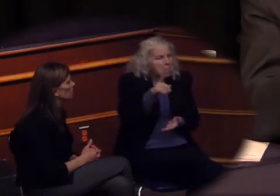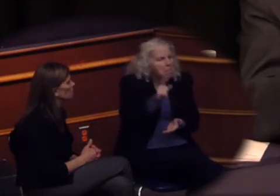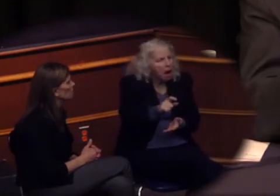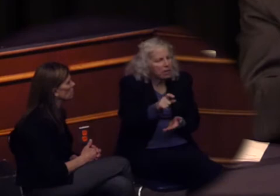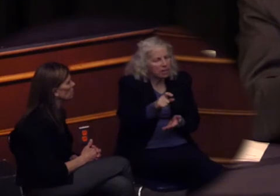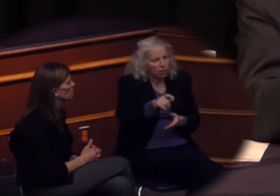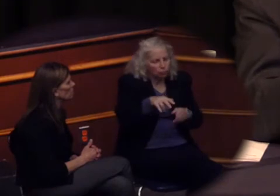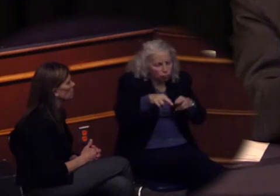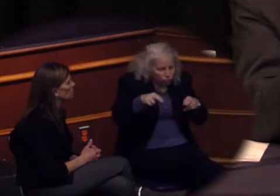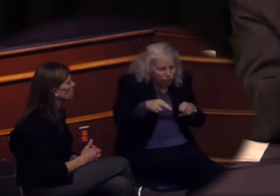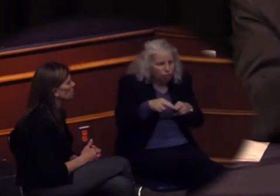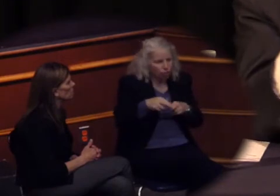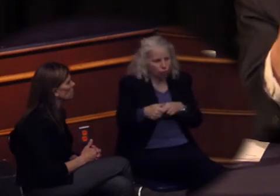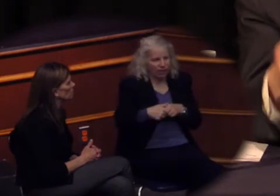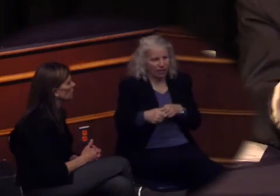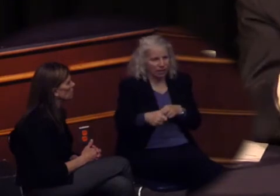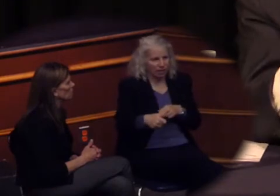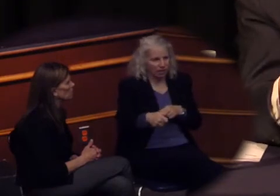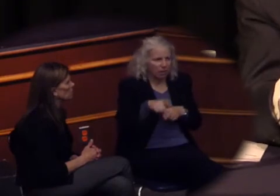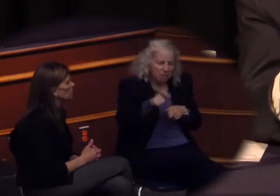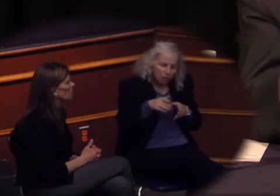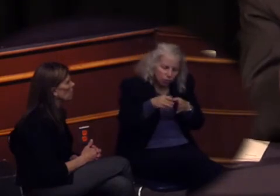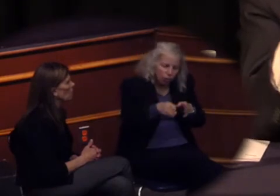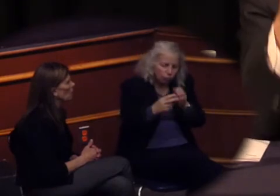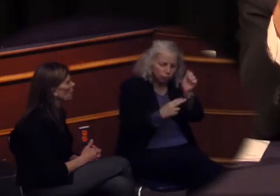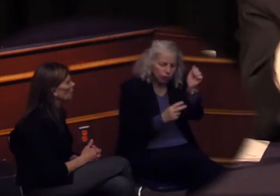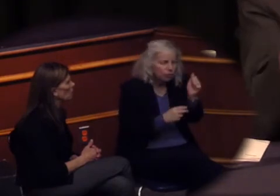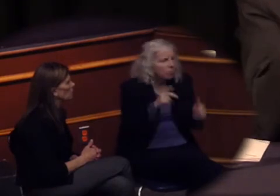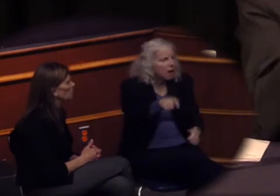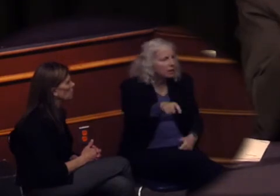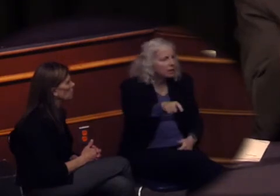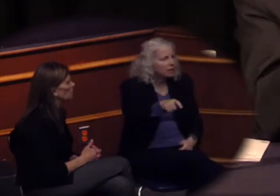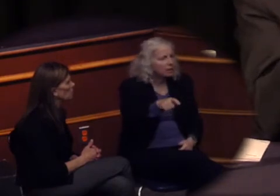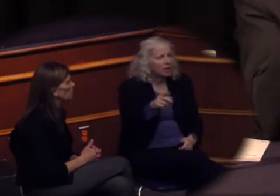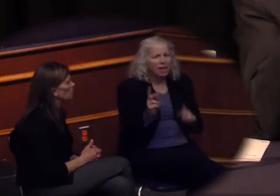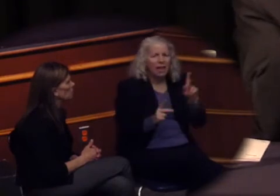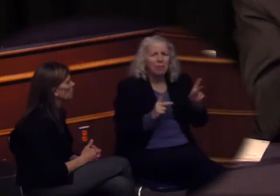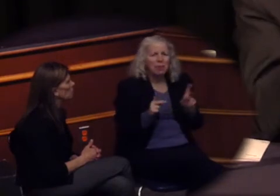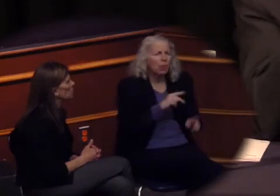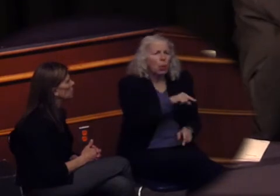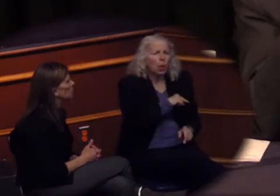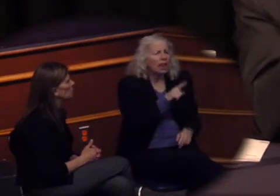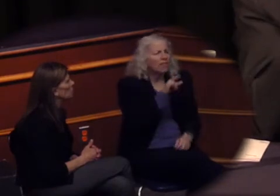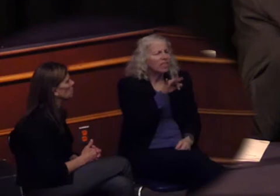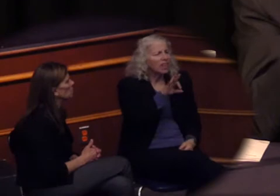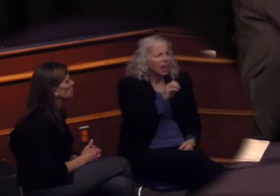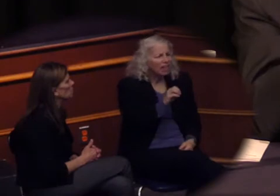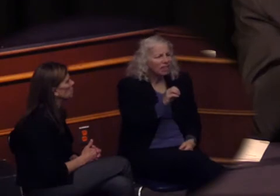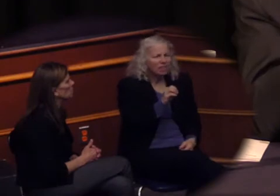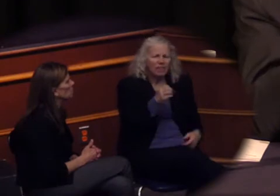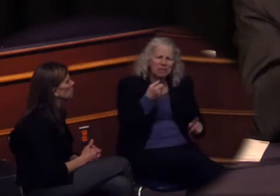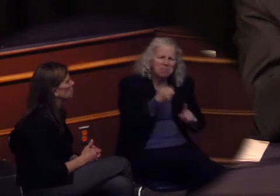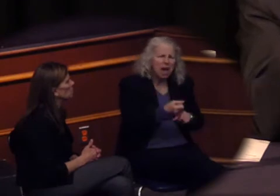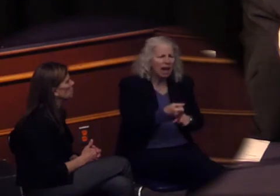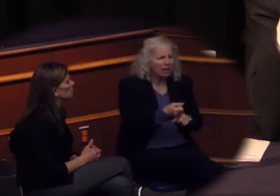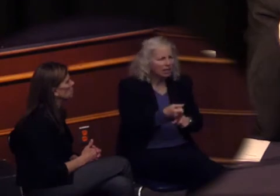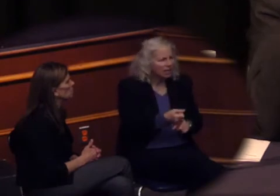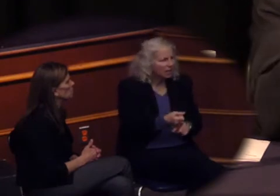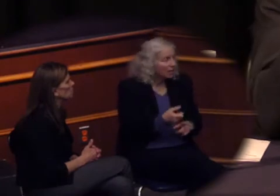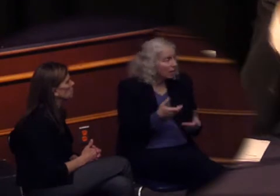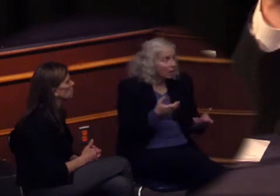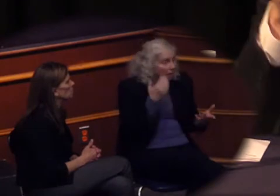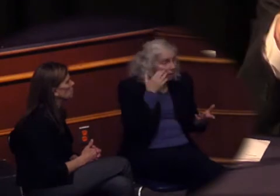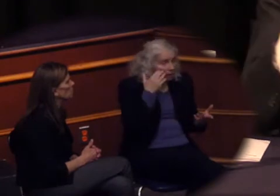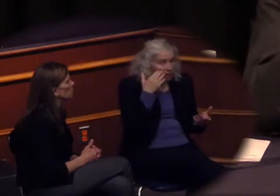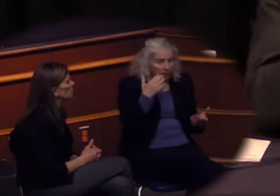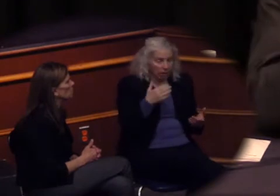transit authorities on our roads and bridges. It affects people's quality of life in a very real way. I